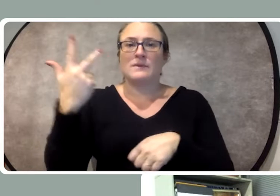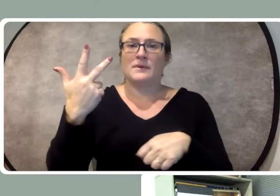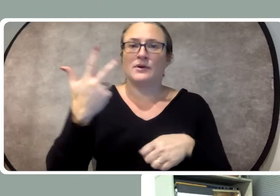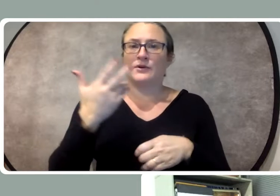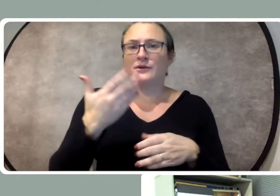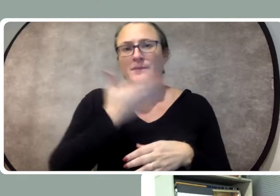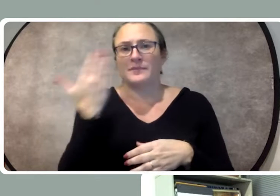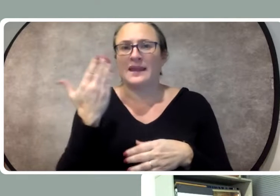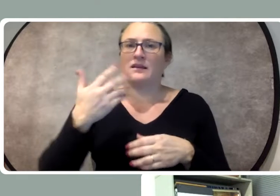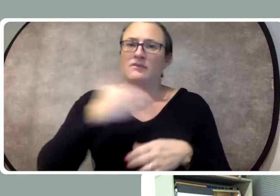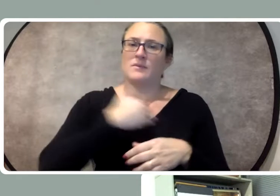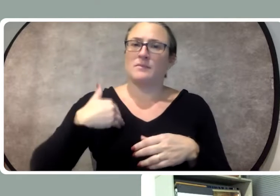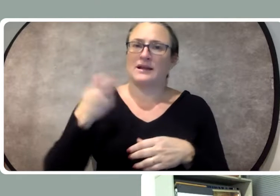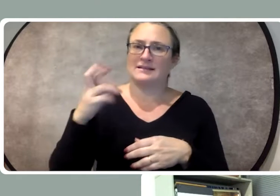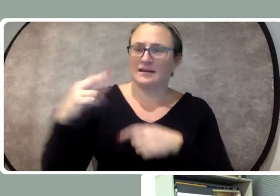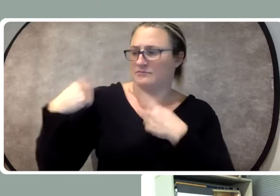things you're most excited about?